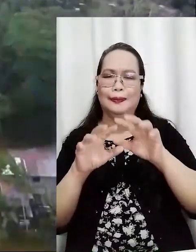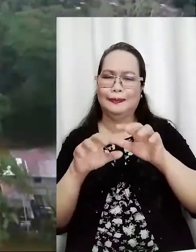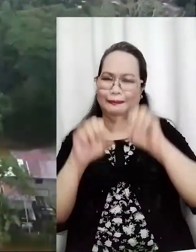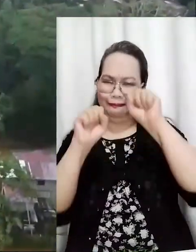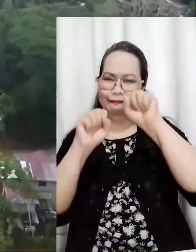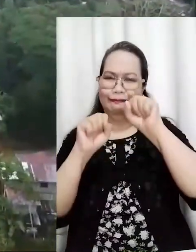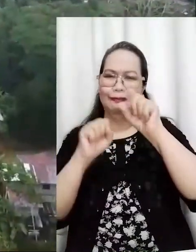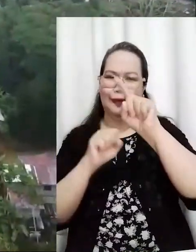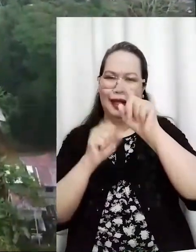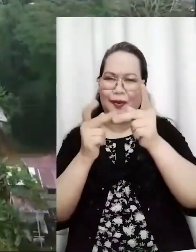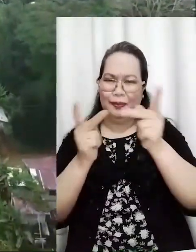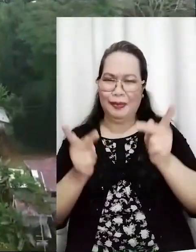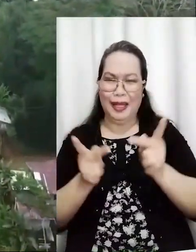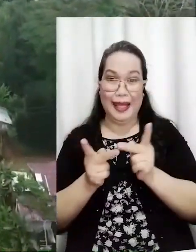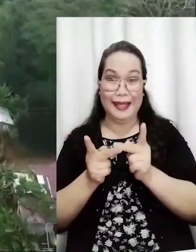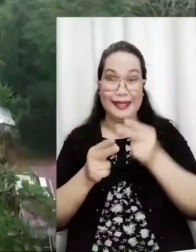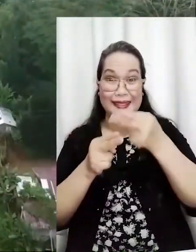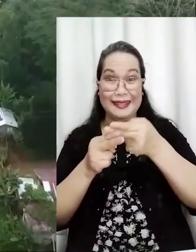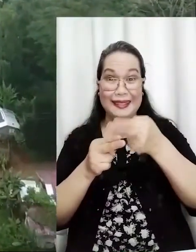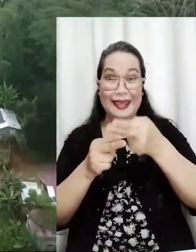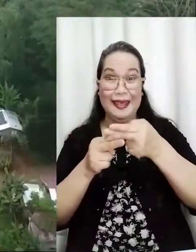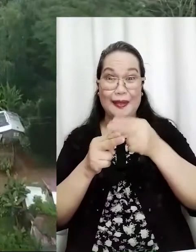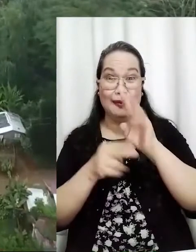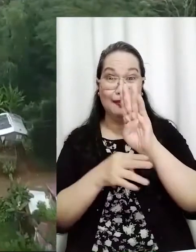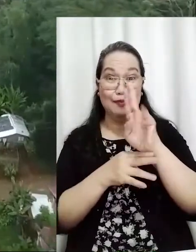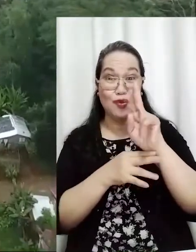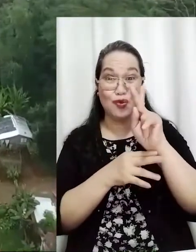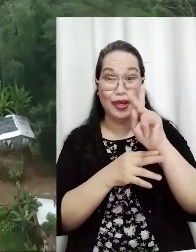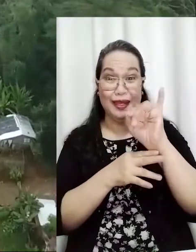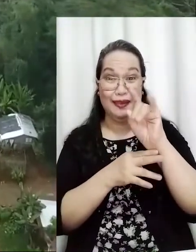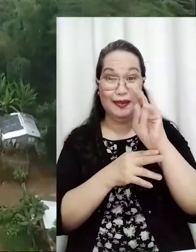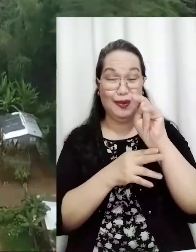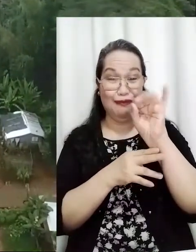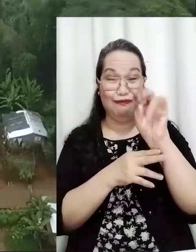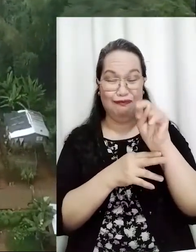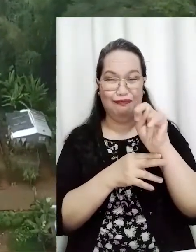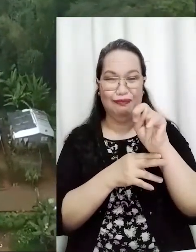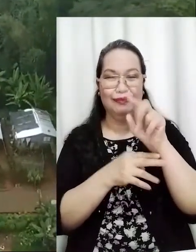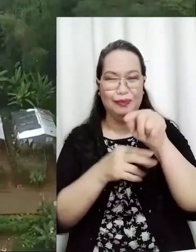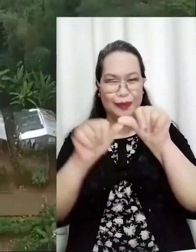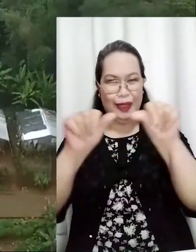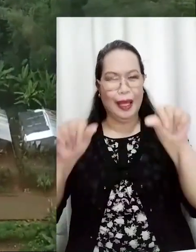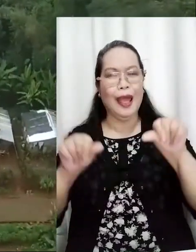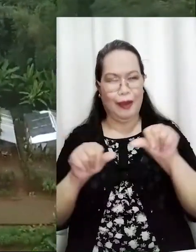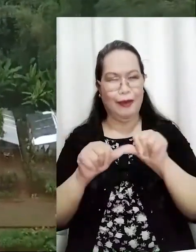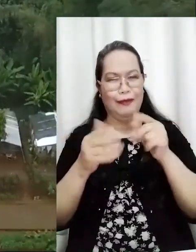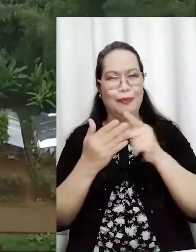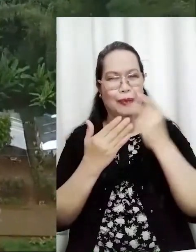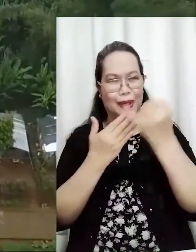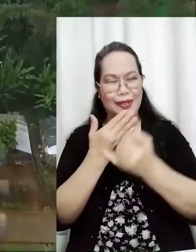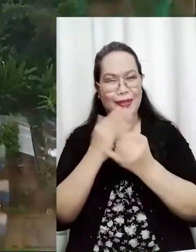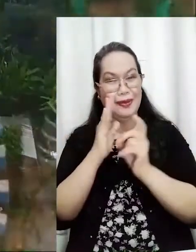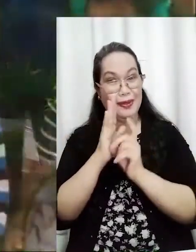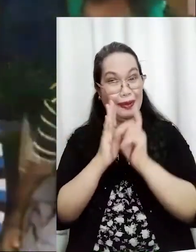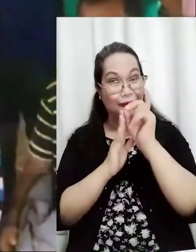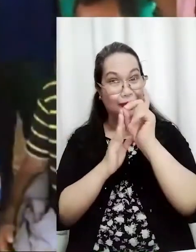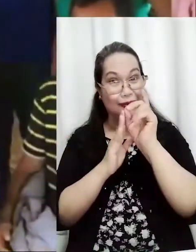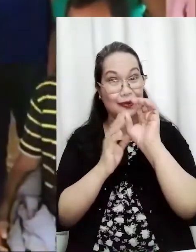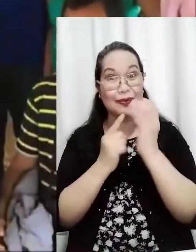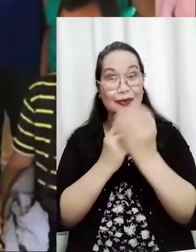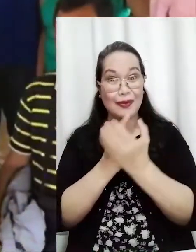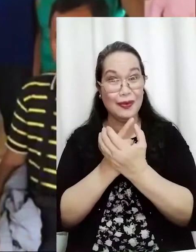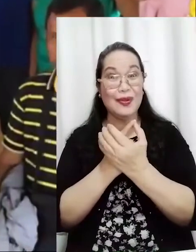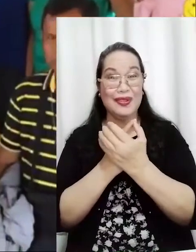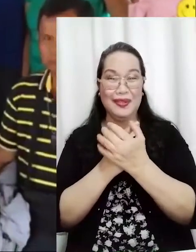Bukidnon as an area that we will have a project on developing a culture of peace. Our group